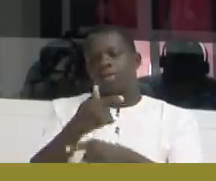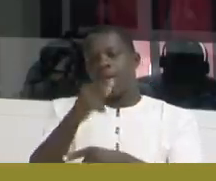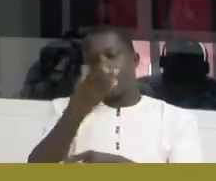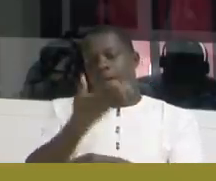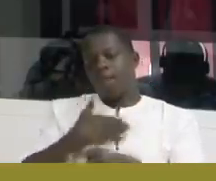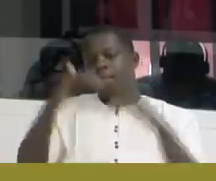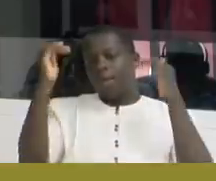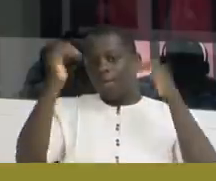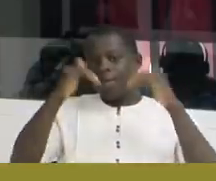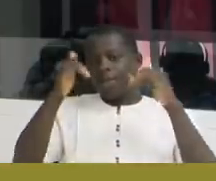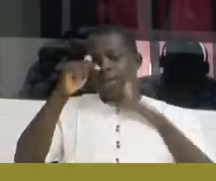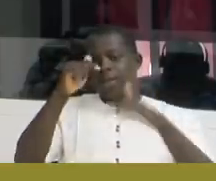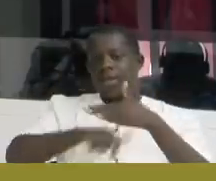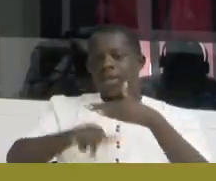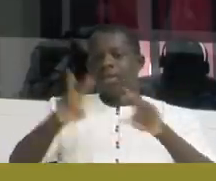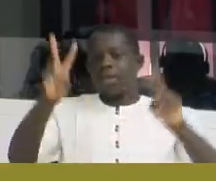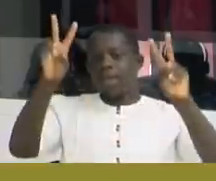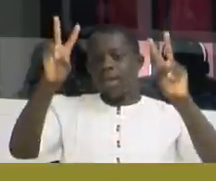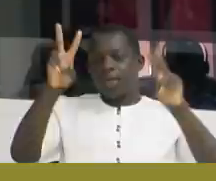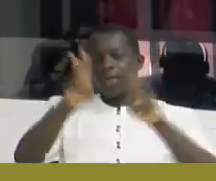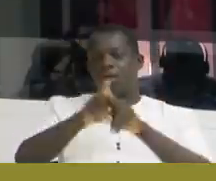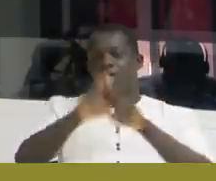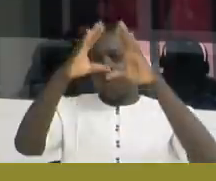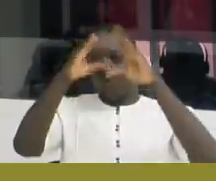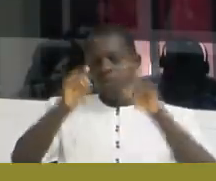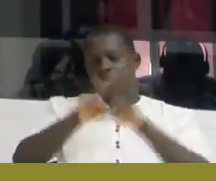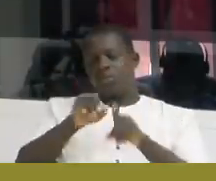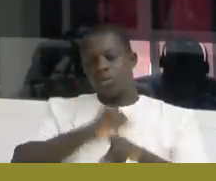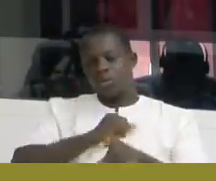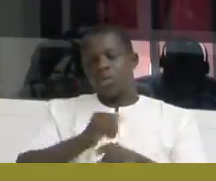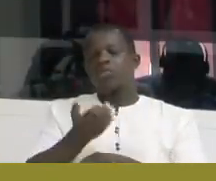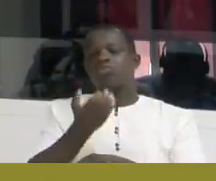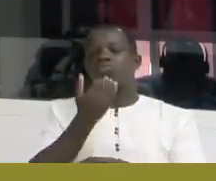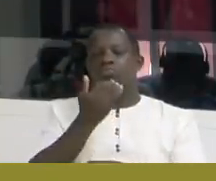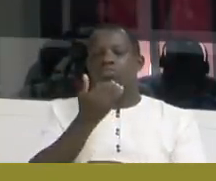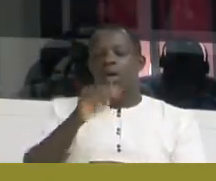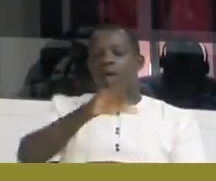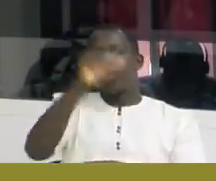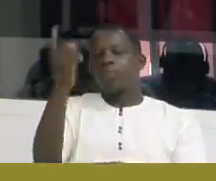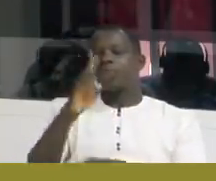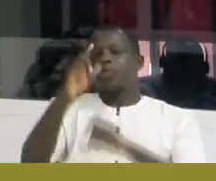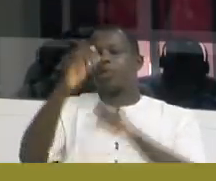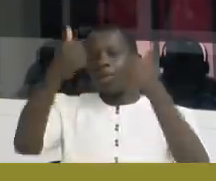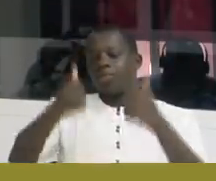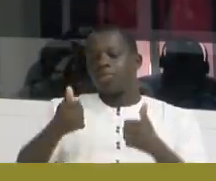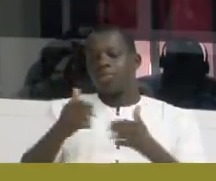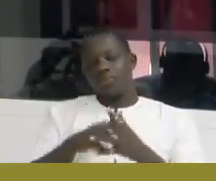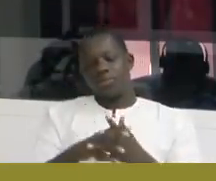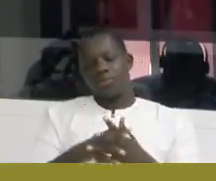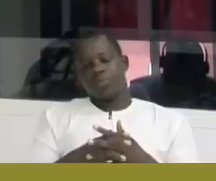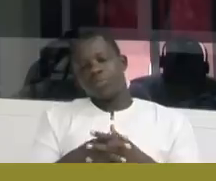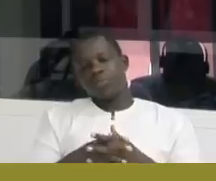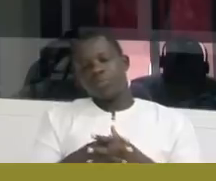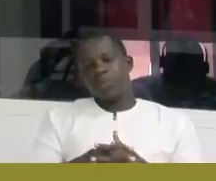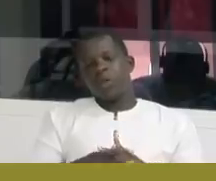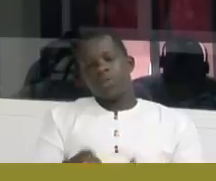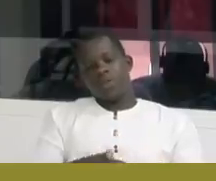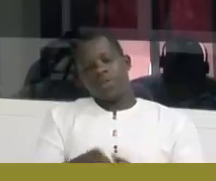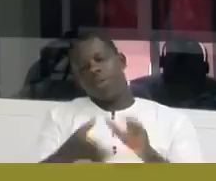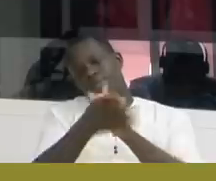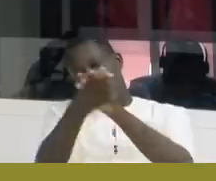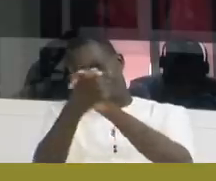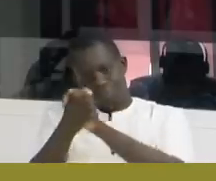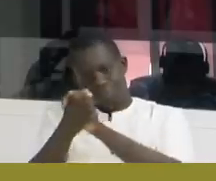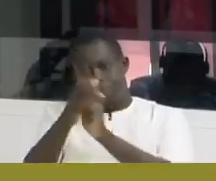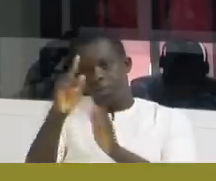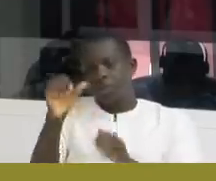at Jammeh's office. Yes, sir. He apologized. Yes, sir, he did. And then what happened afterwards? Well, we shook hands and then buried the